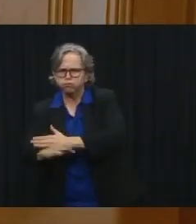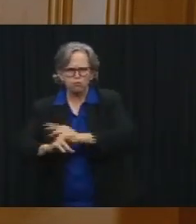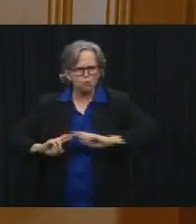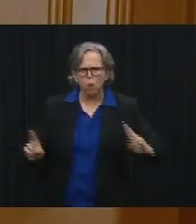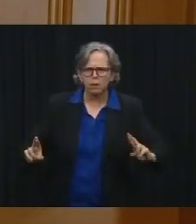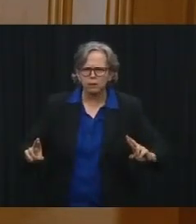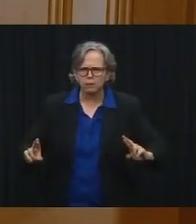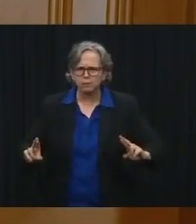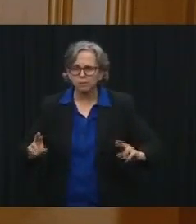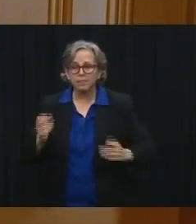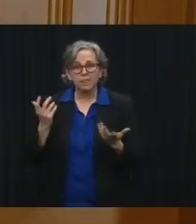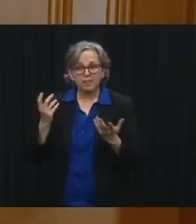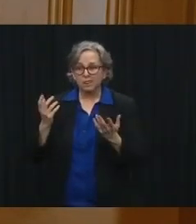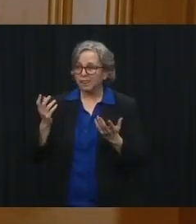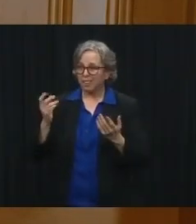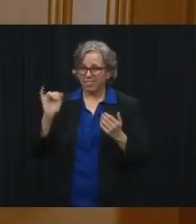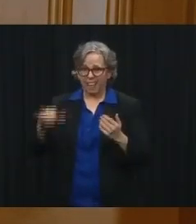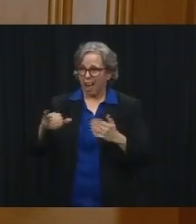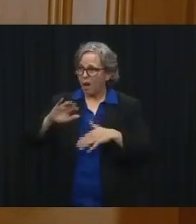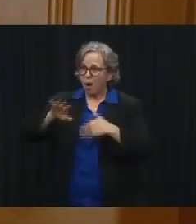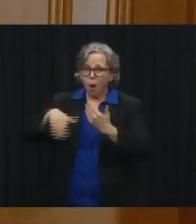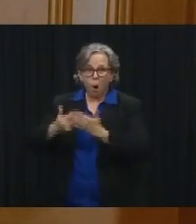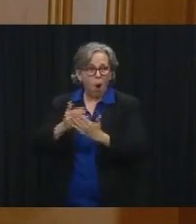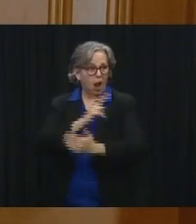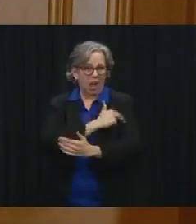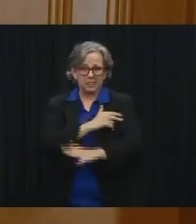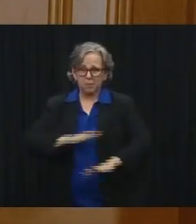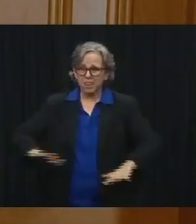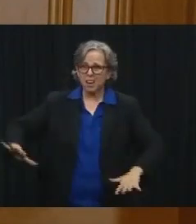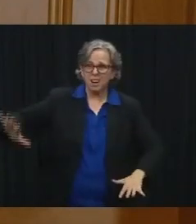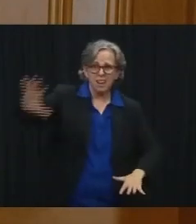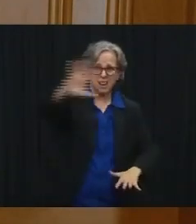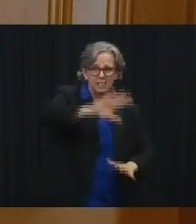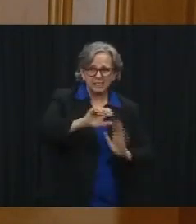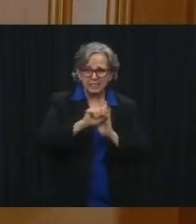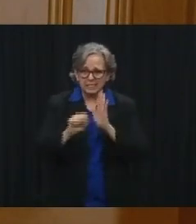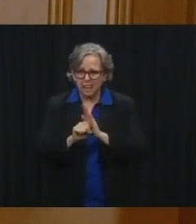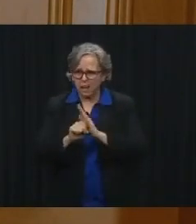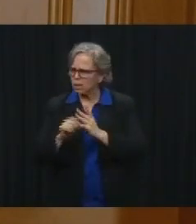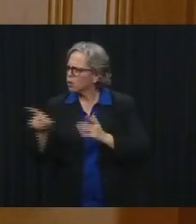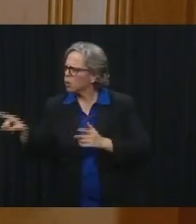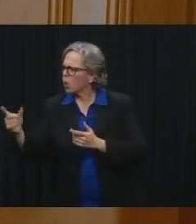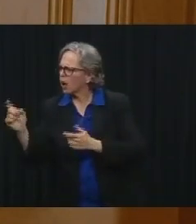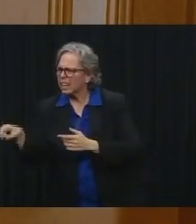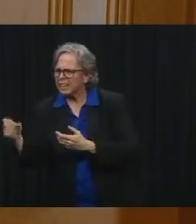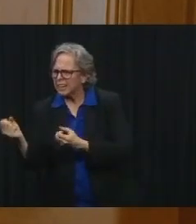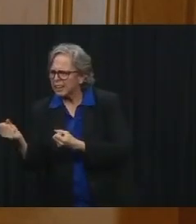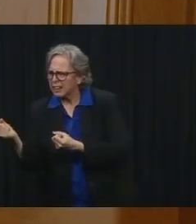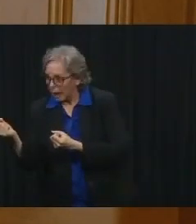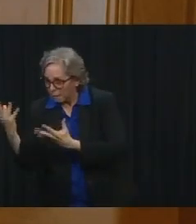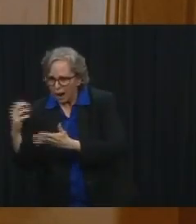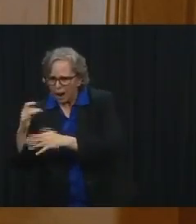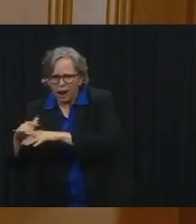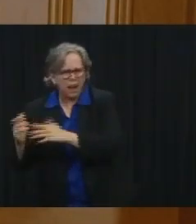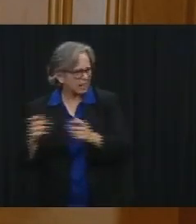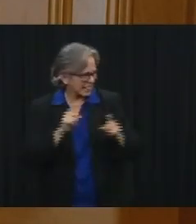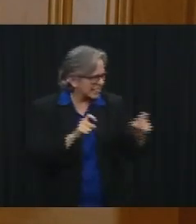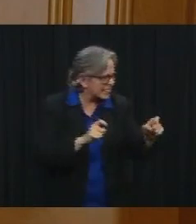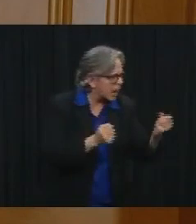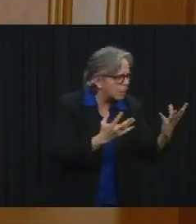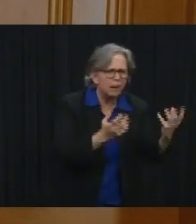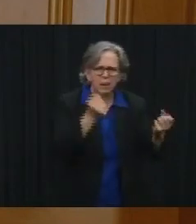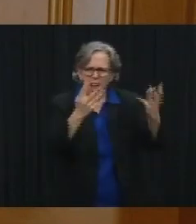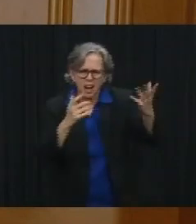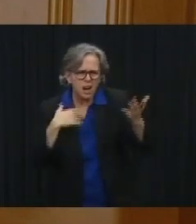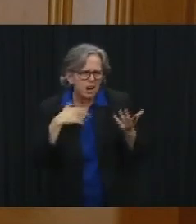Ohio and analyzing what those needs are, getting ready, trying to see what